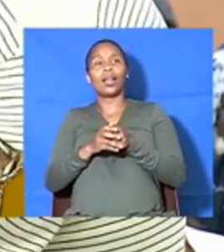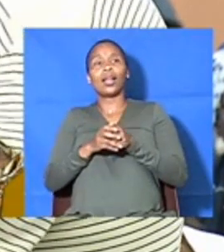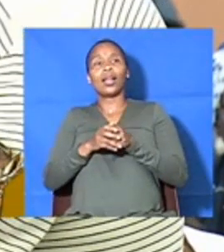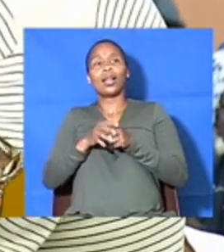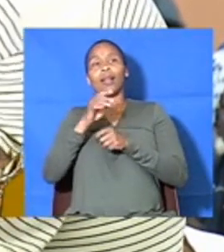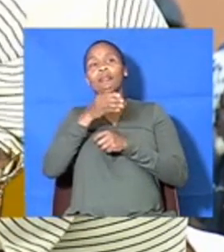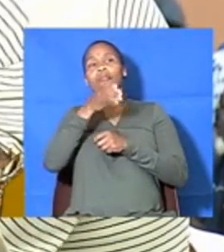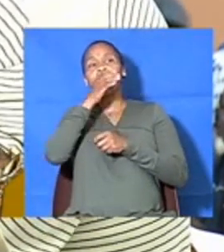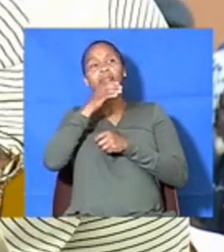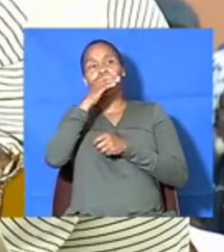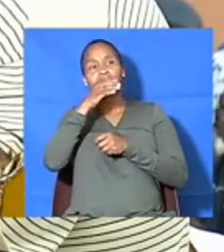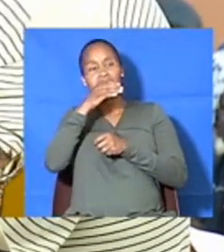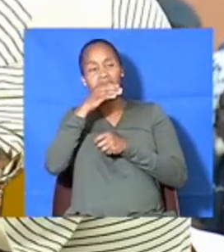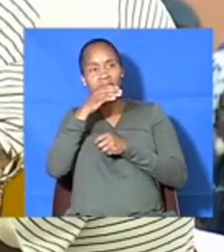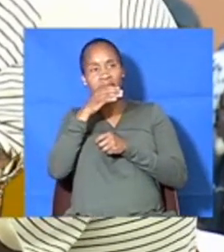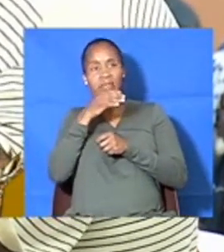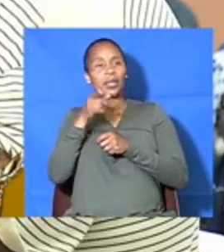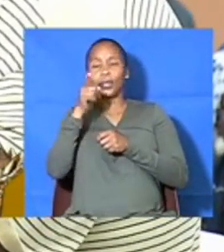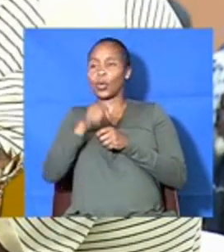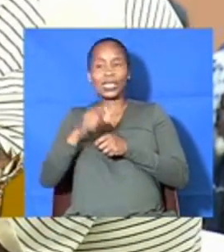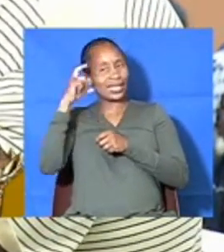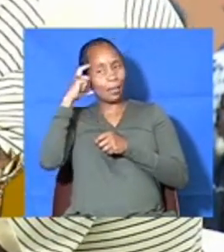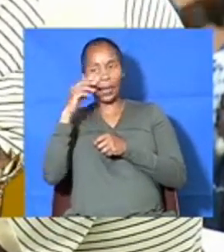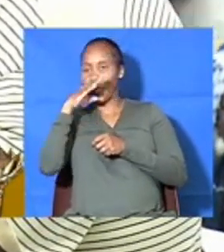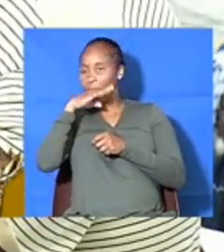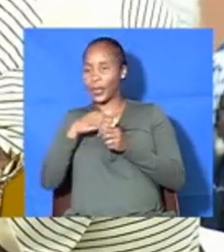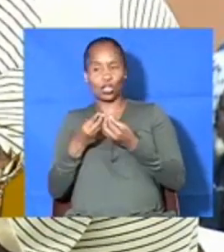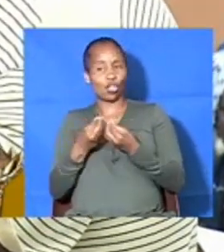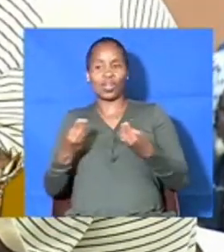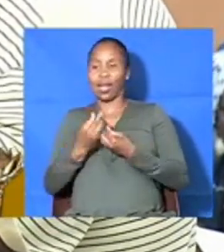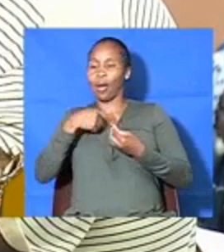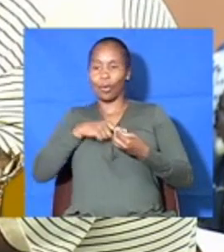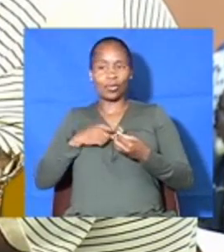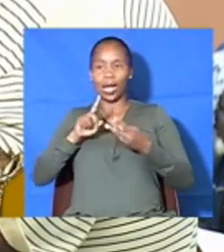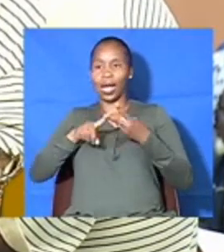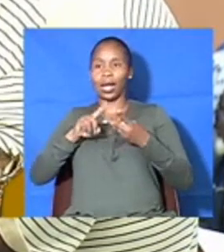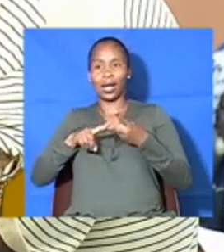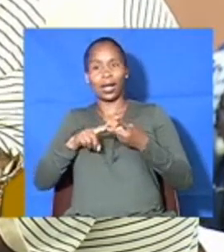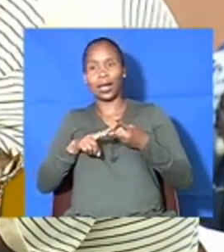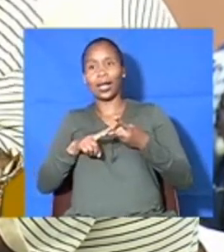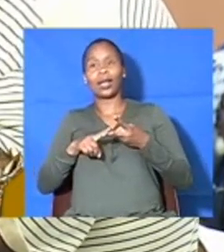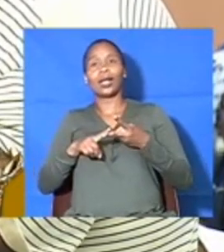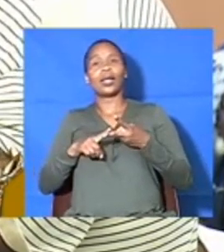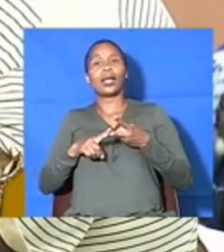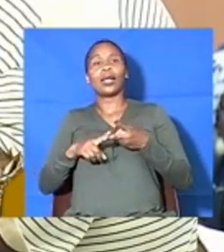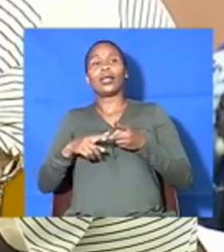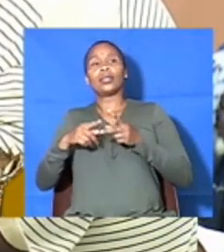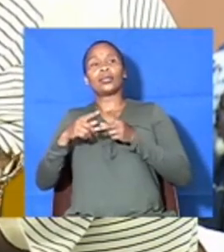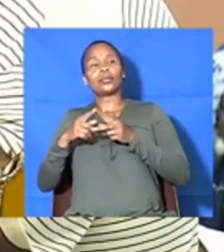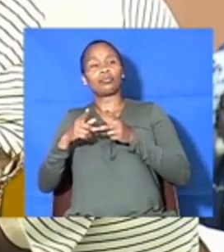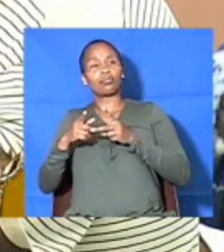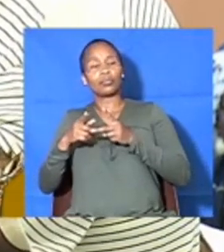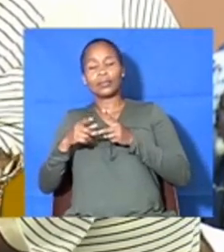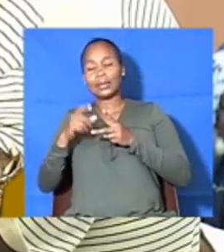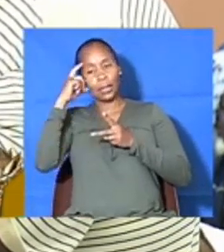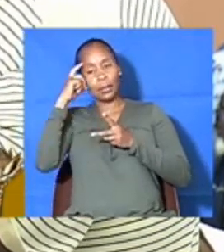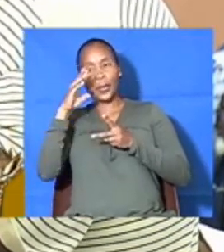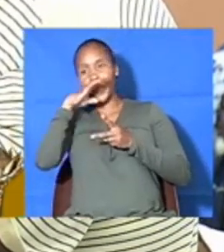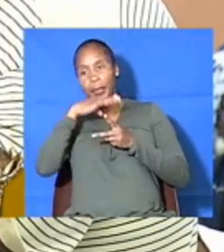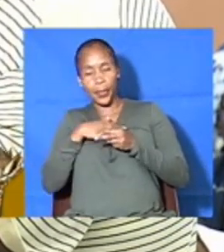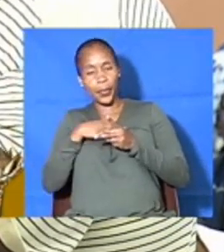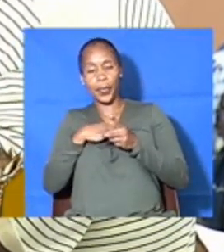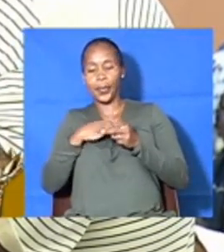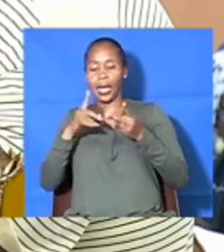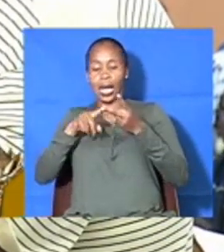I'm not going to waste time as the presenter, Dr. Dlomo, was